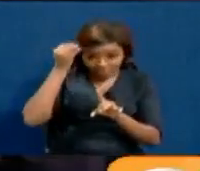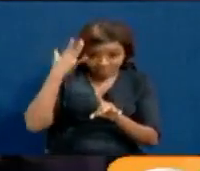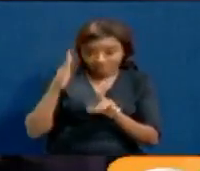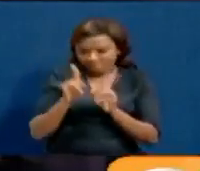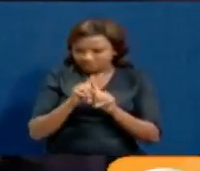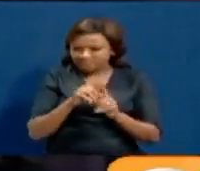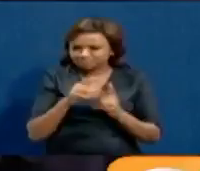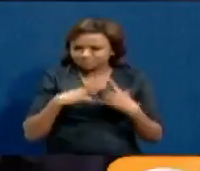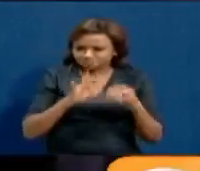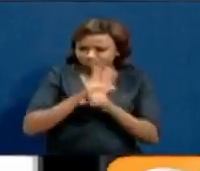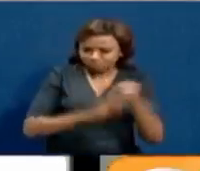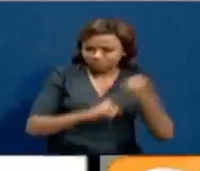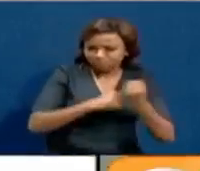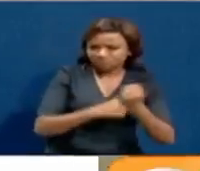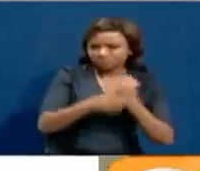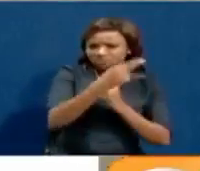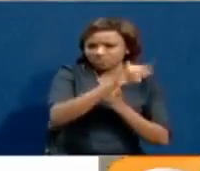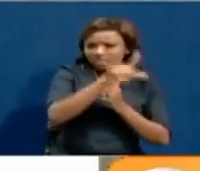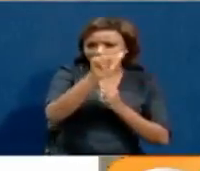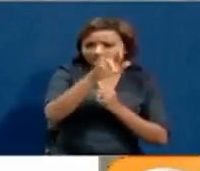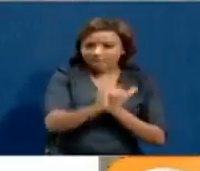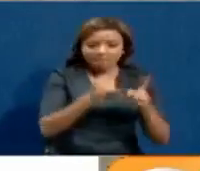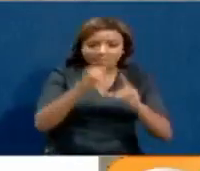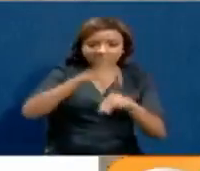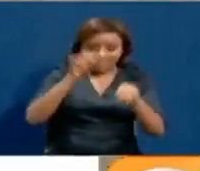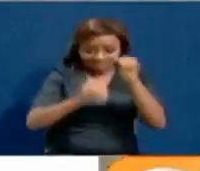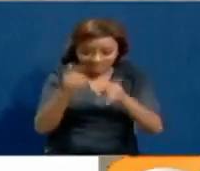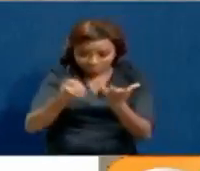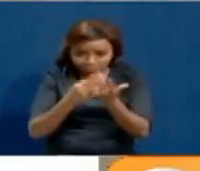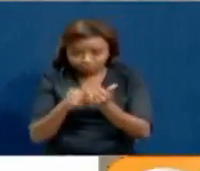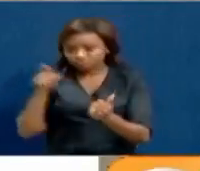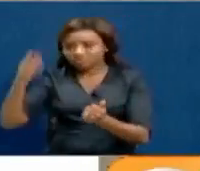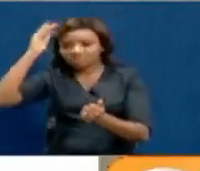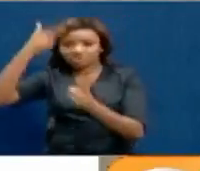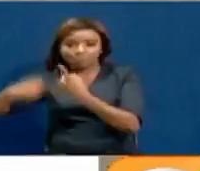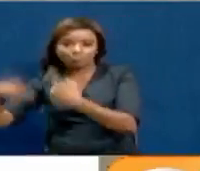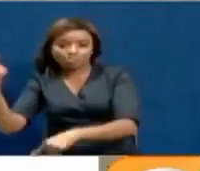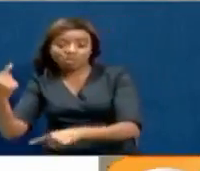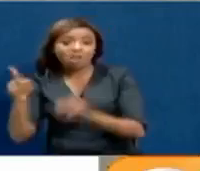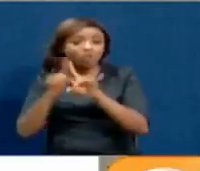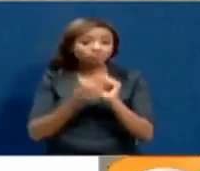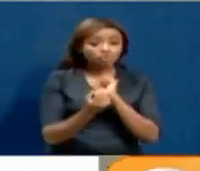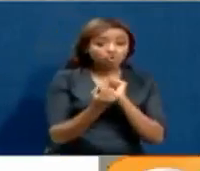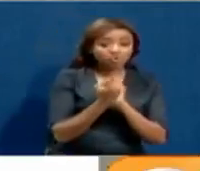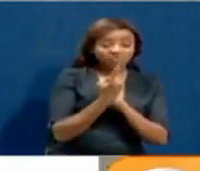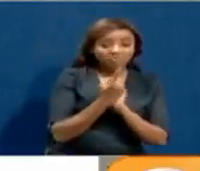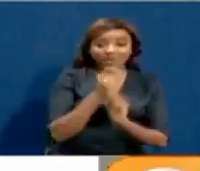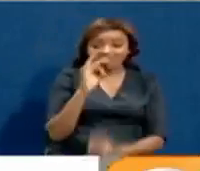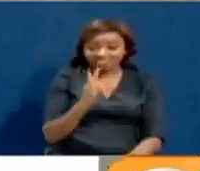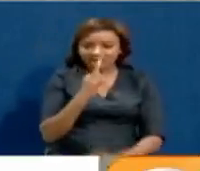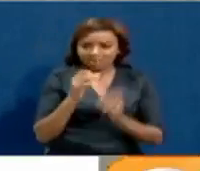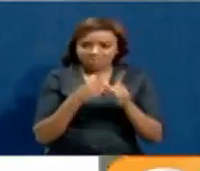not sure what's going to happen. I think it is going to be a close call, and only on November 3rd that we will actually know